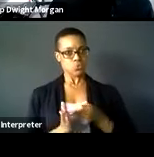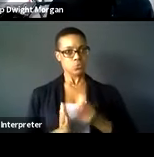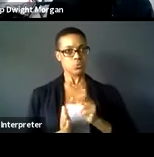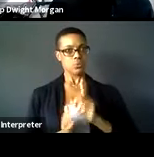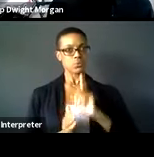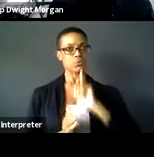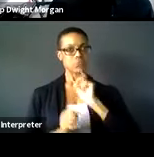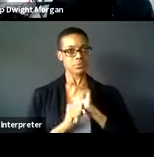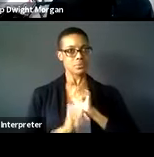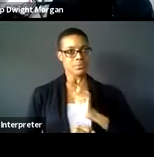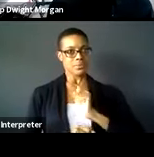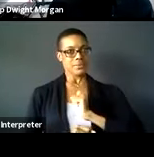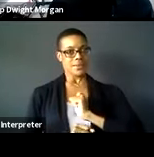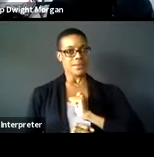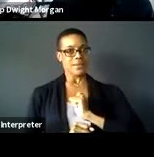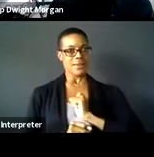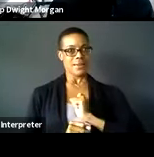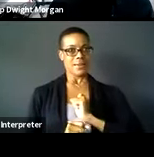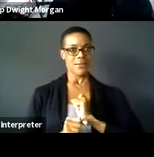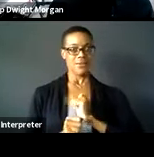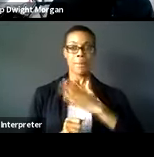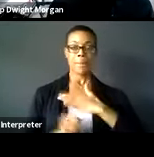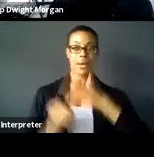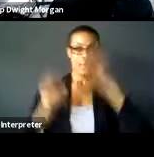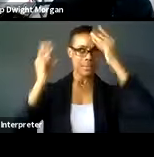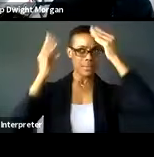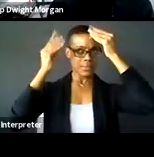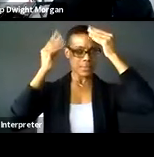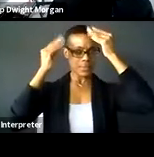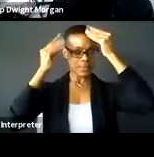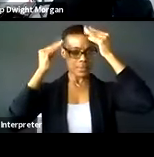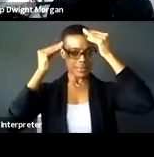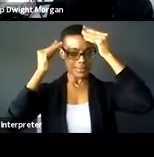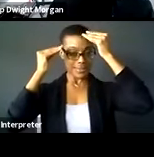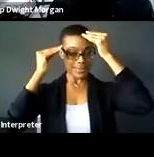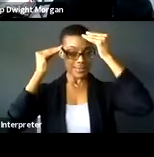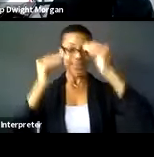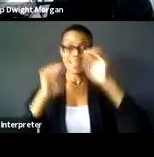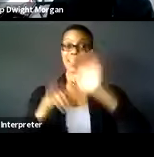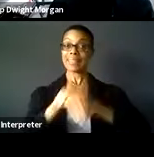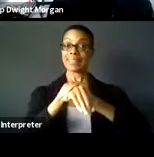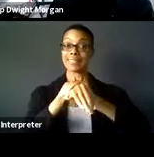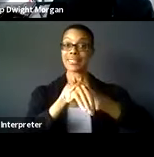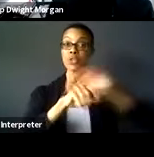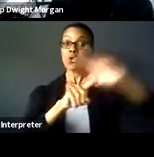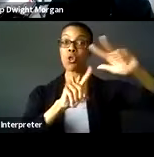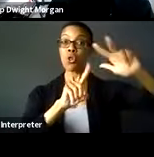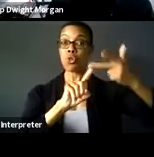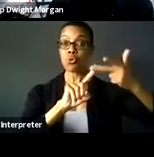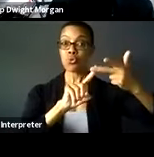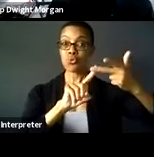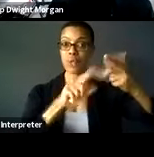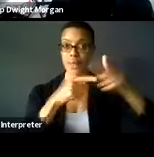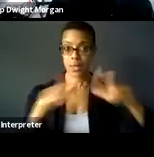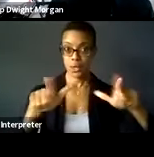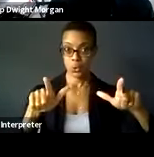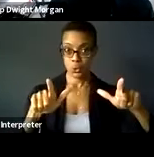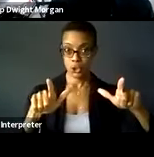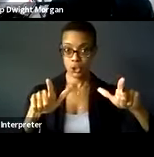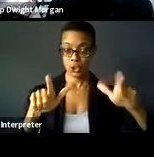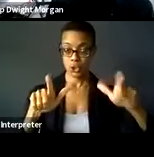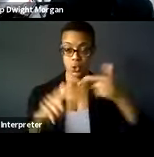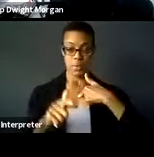and interpret what I'm thinking in my head. You know, English is my third language, but also